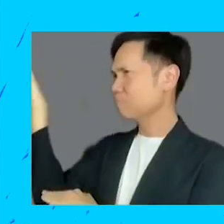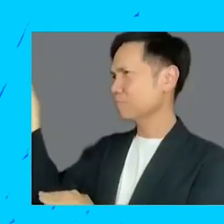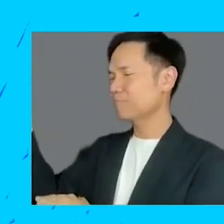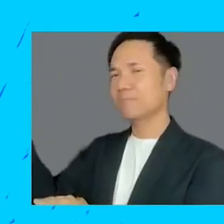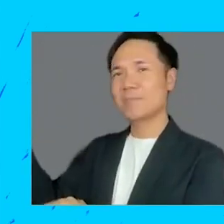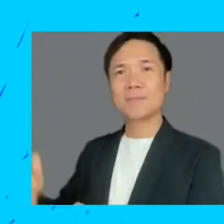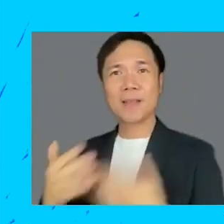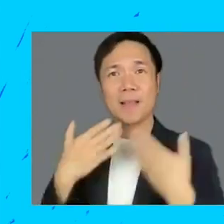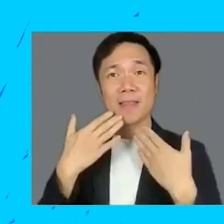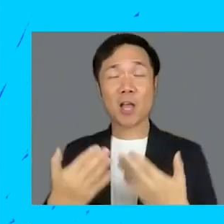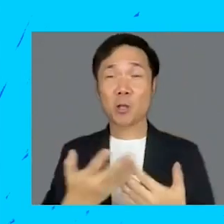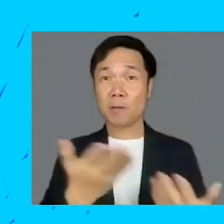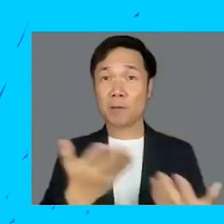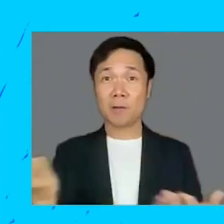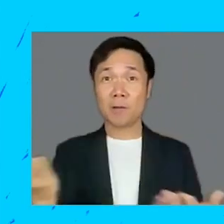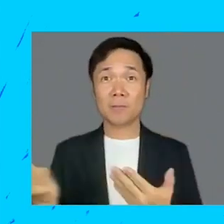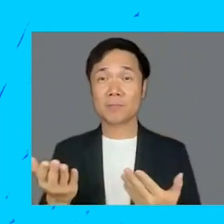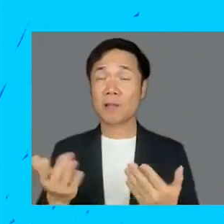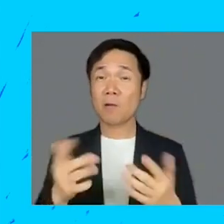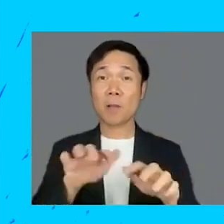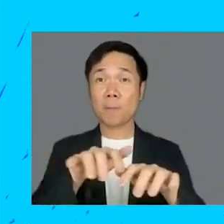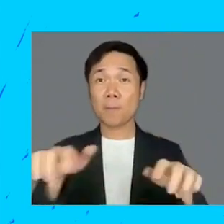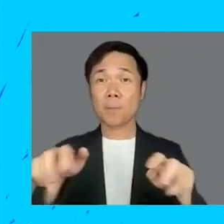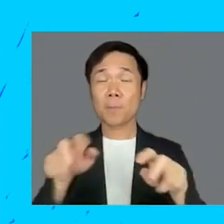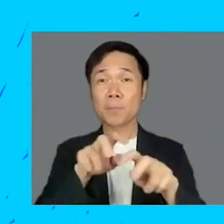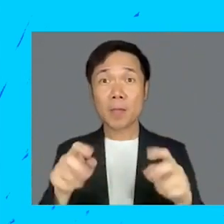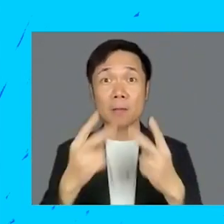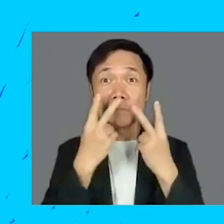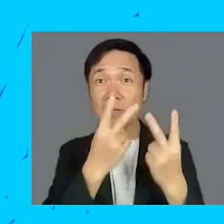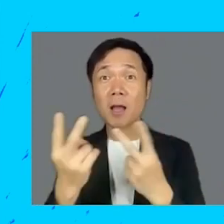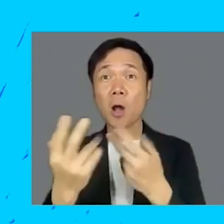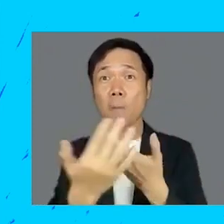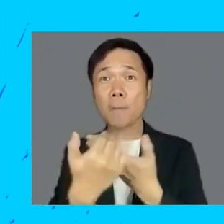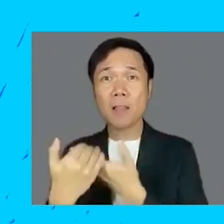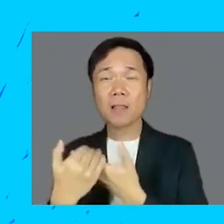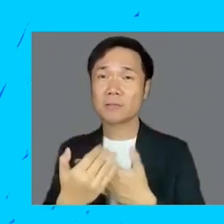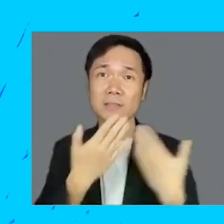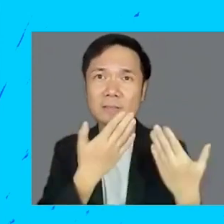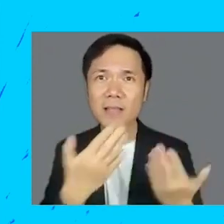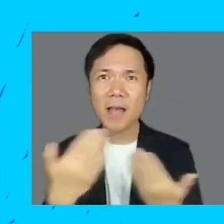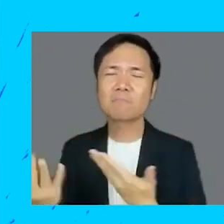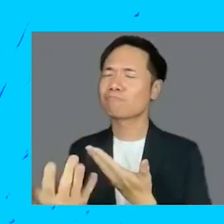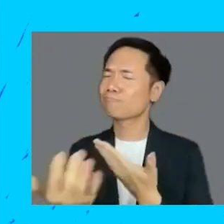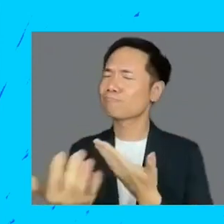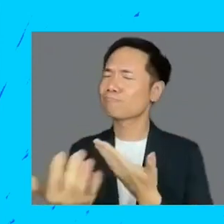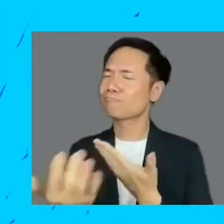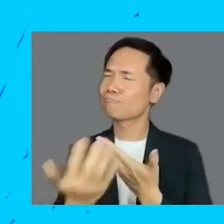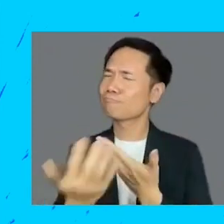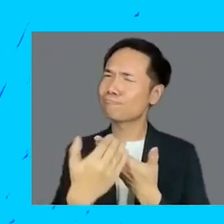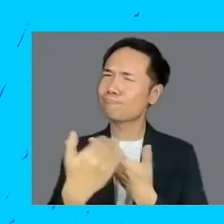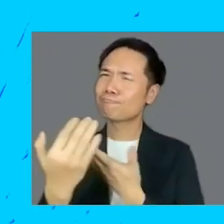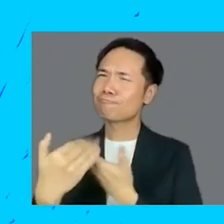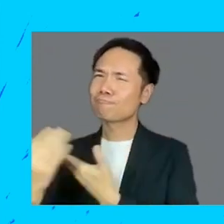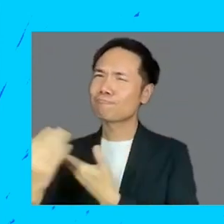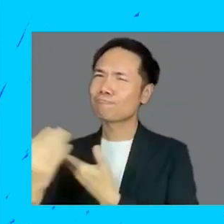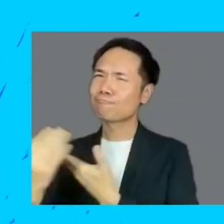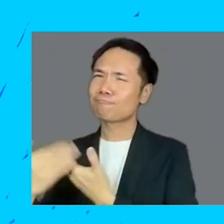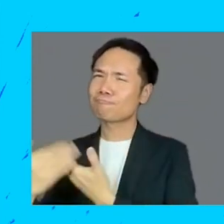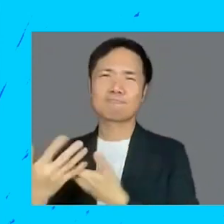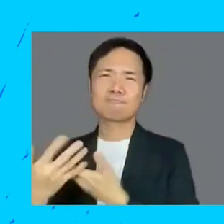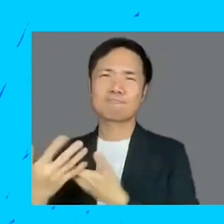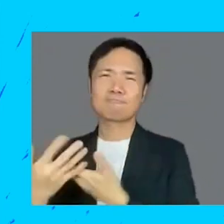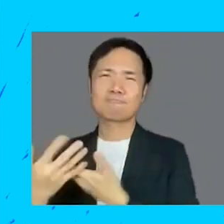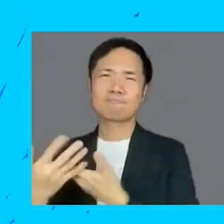least, allow me to thank the audience, the lovely audience, the participants. Thank you so much for your interaction through the chat box, through